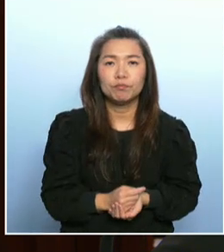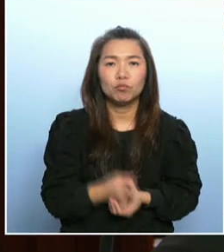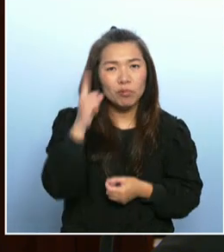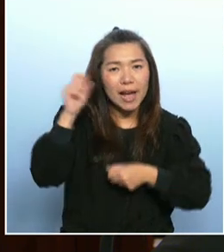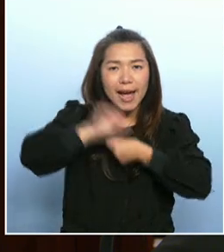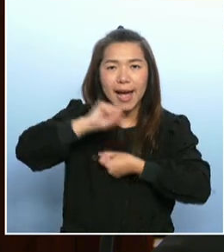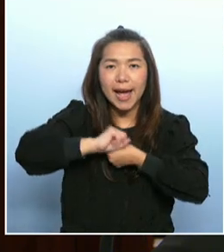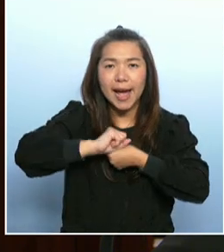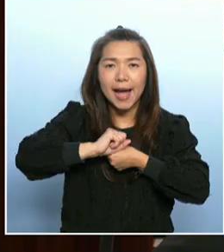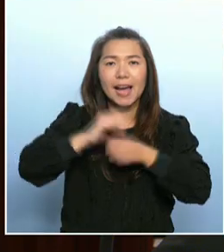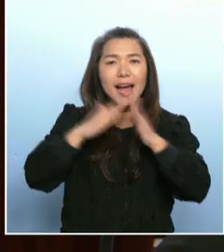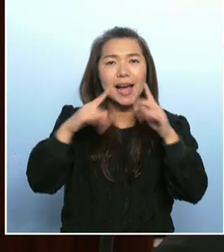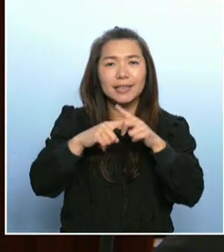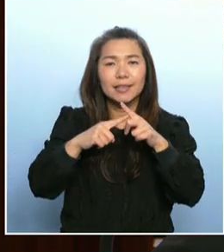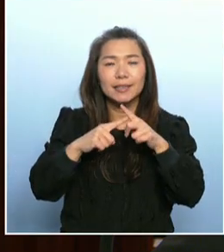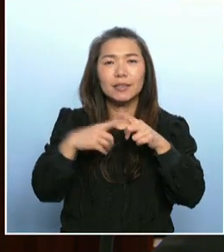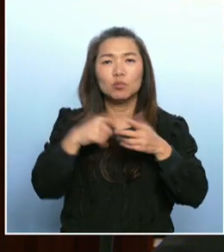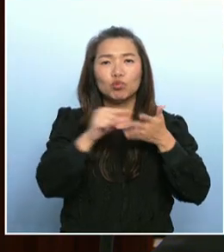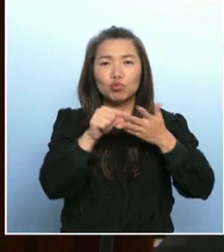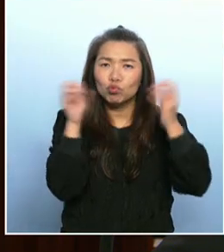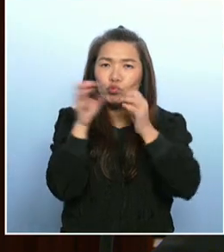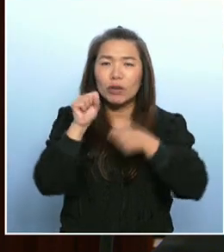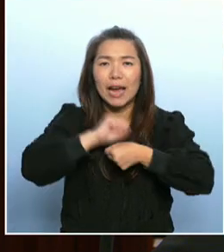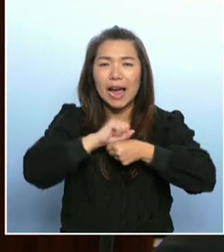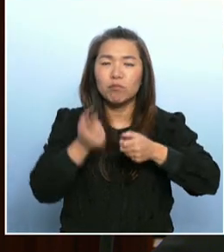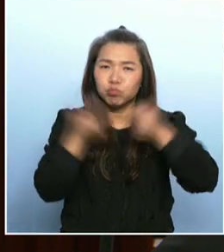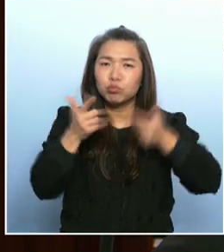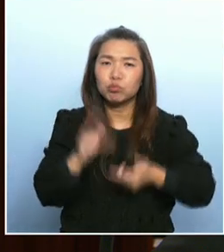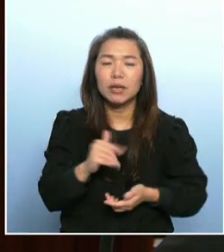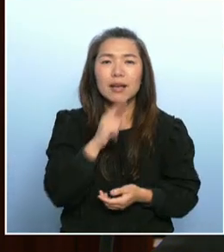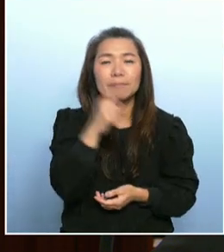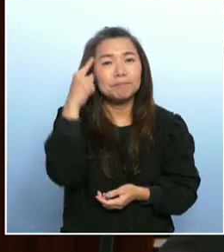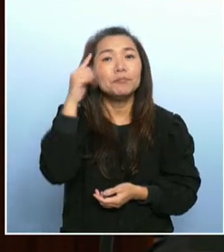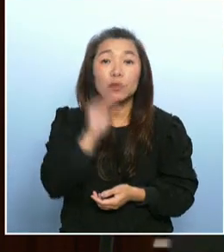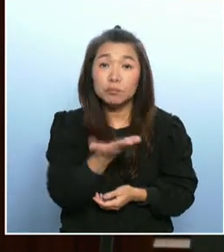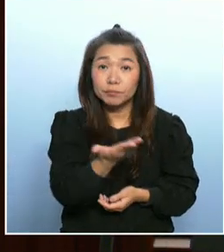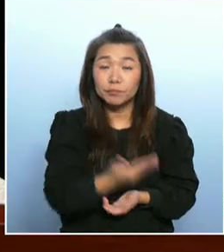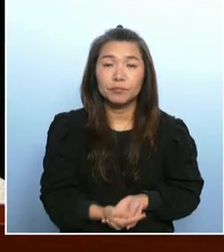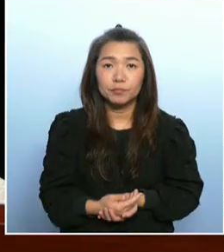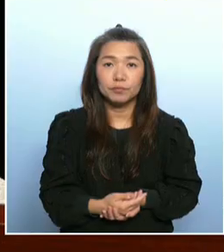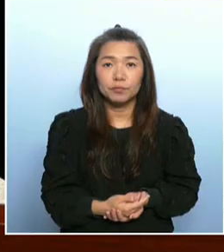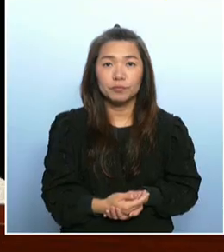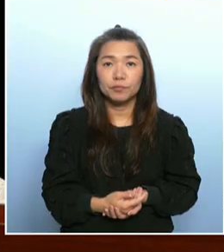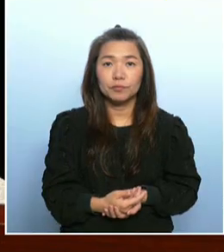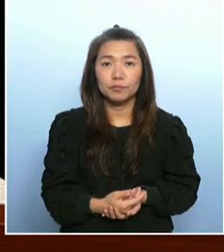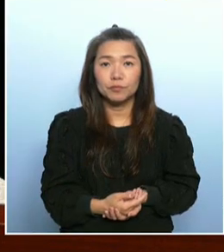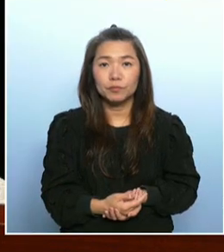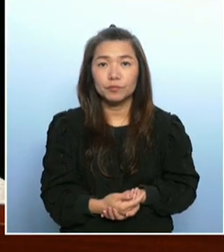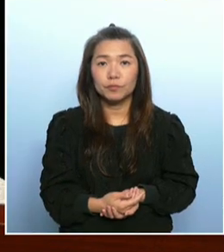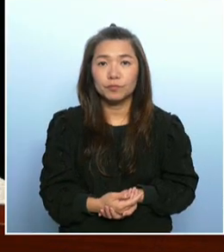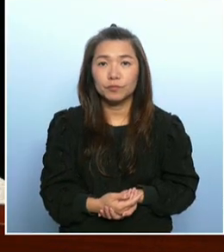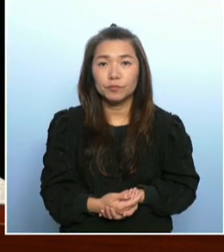more. I think that this will enhance communication between the family and the care homes. Thank you.